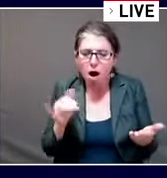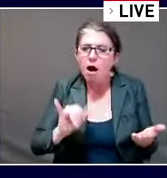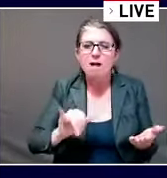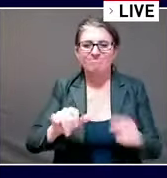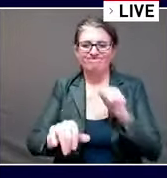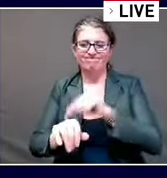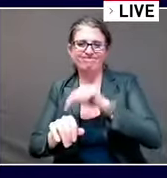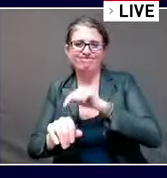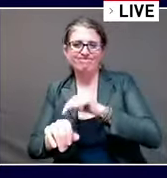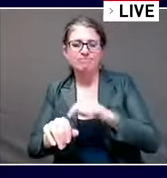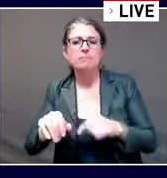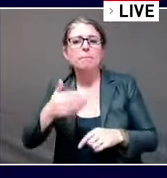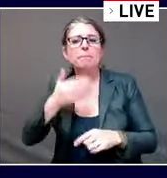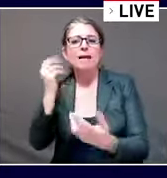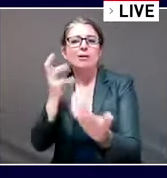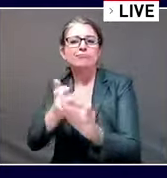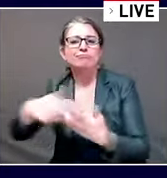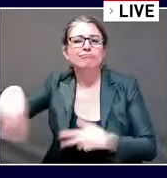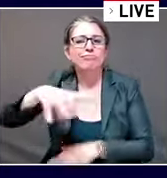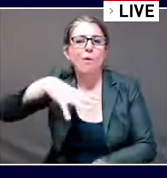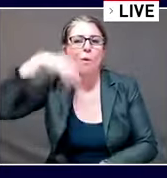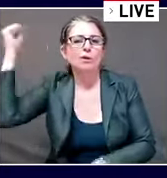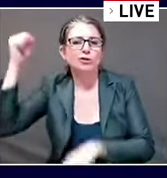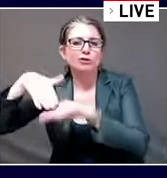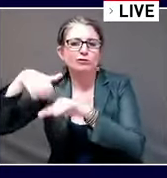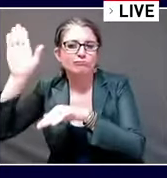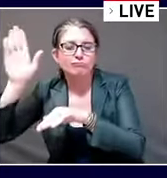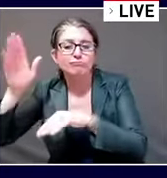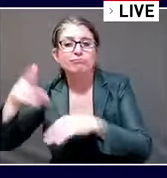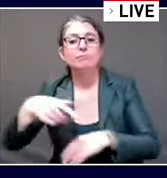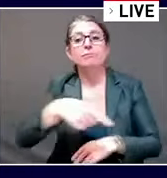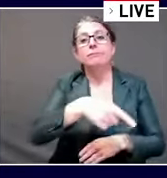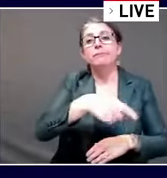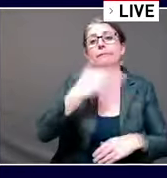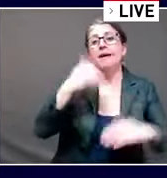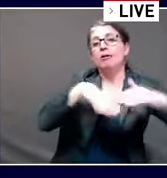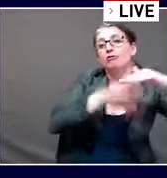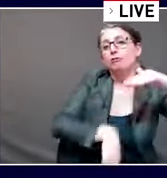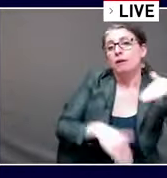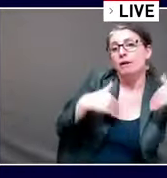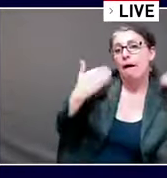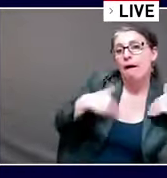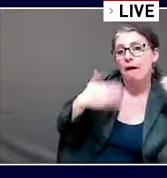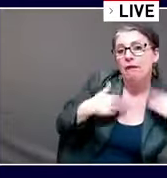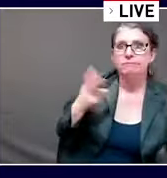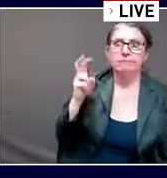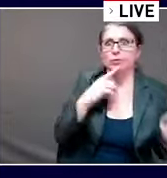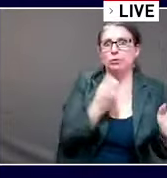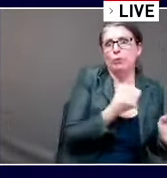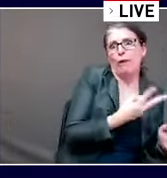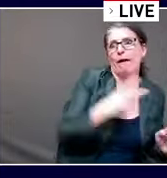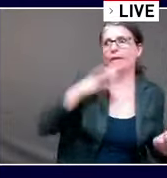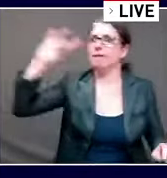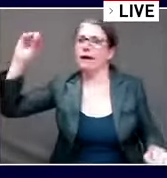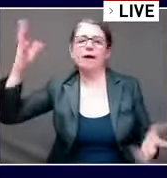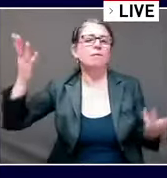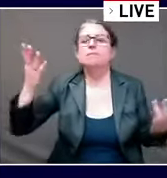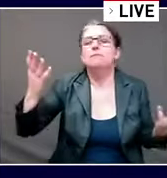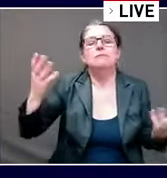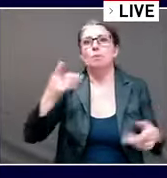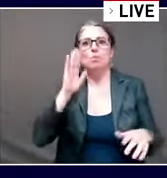committee will make those determinations. I want to see what their recommendations are. Once those two things are combined, and